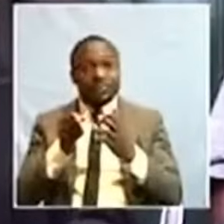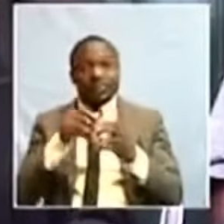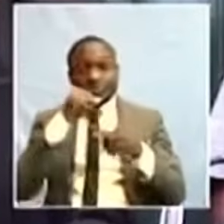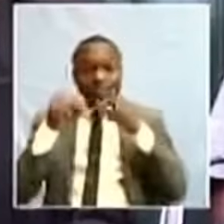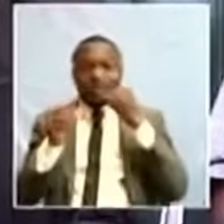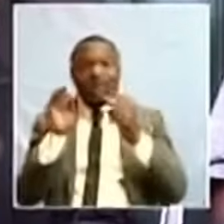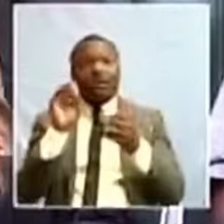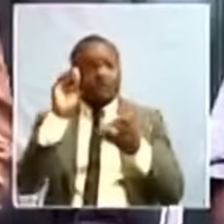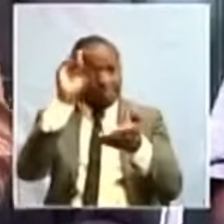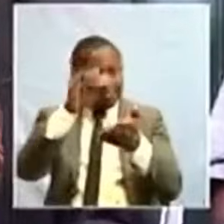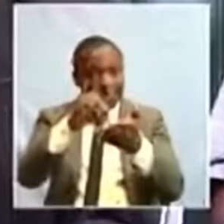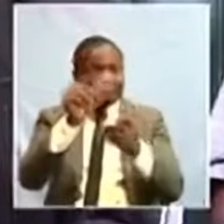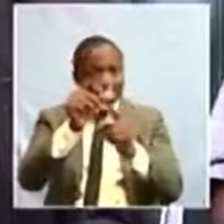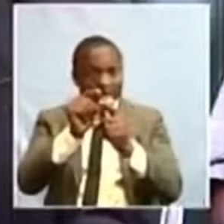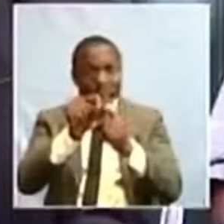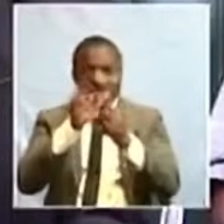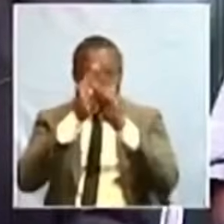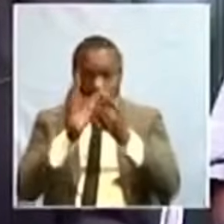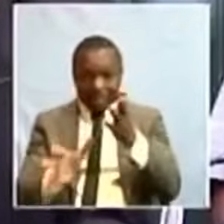our honor, the Vice President.